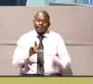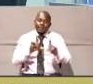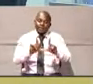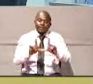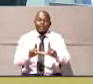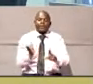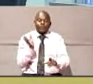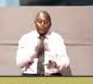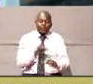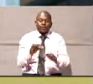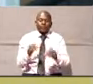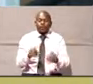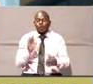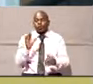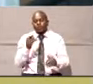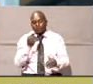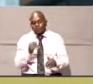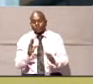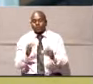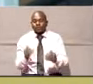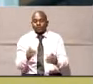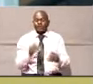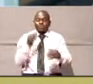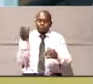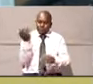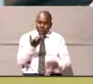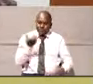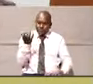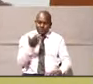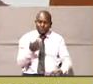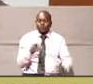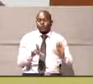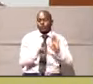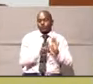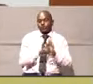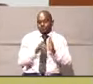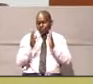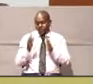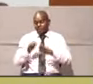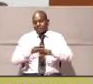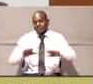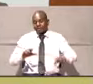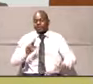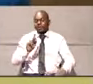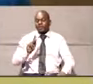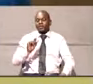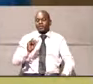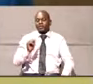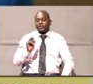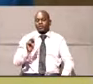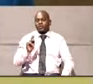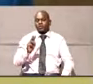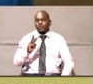expired. The commission noted that there was no internalization of the law concerning land matters by Changkwanzi District Land Board. You see,